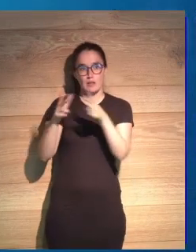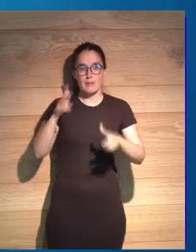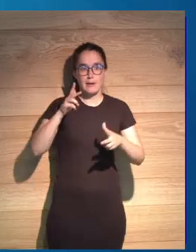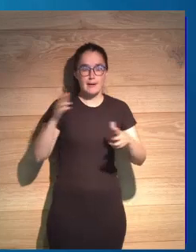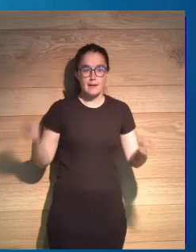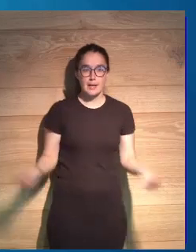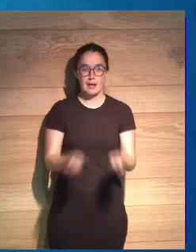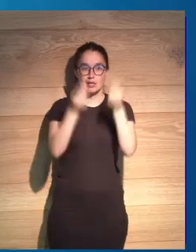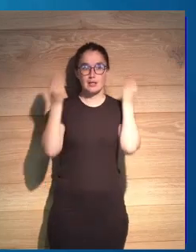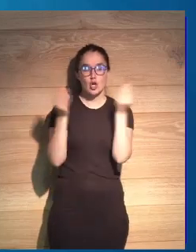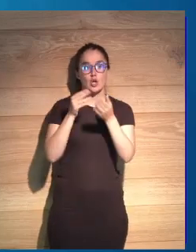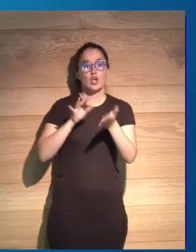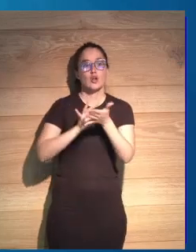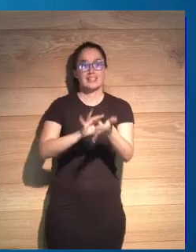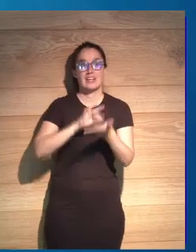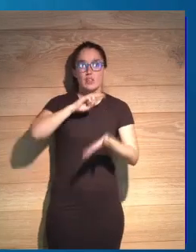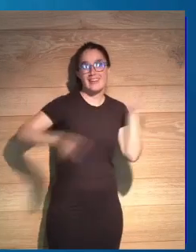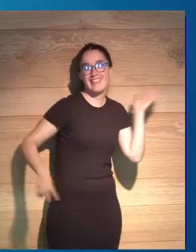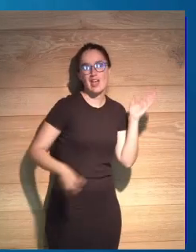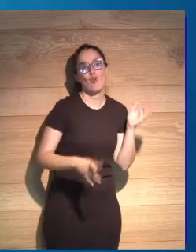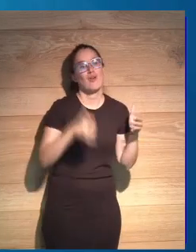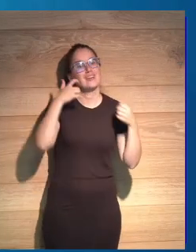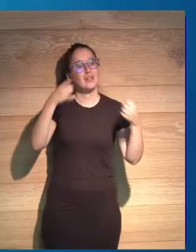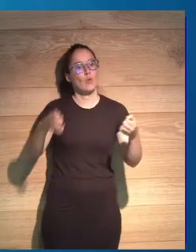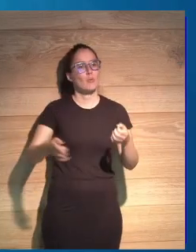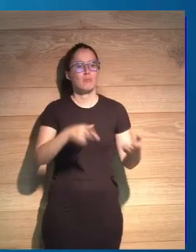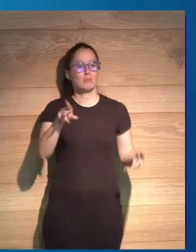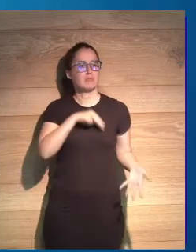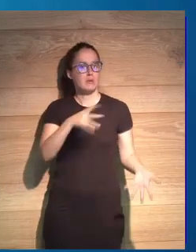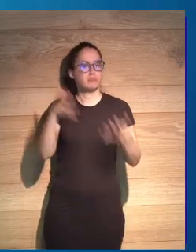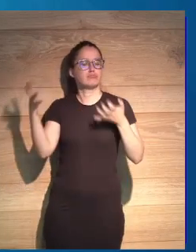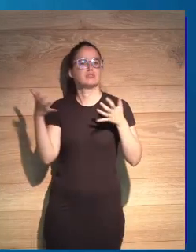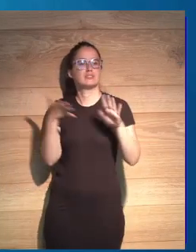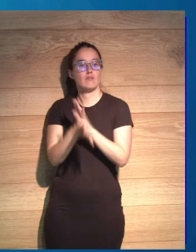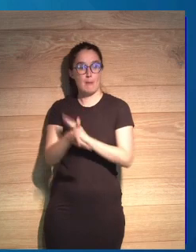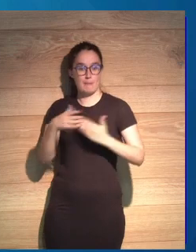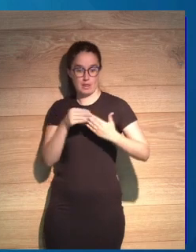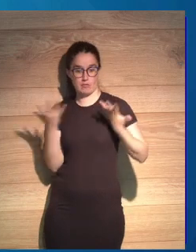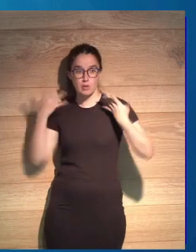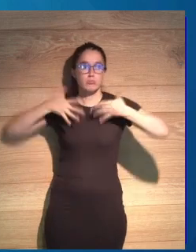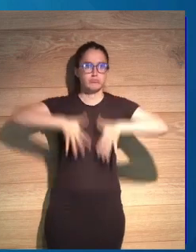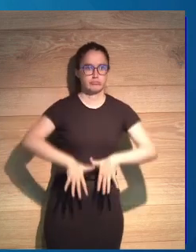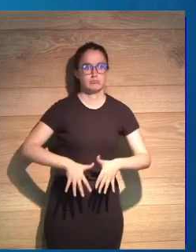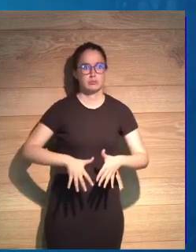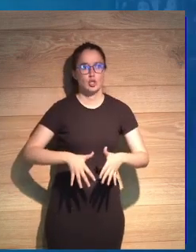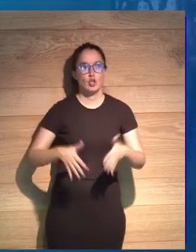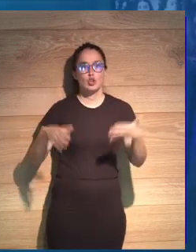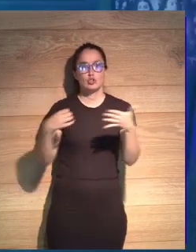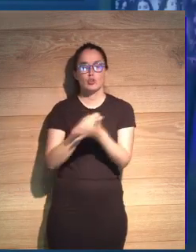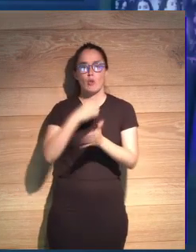This is a social cognition rehabilitation program. The